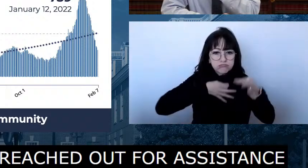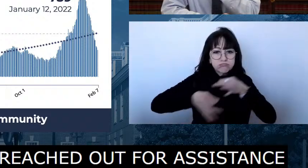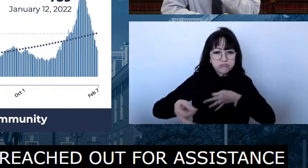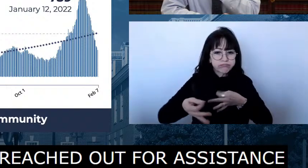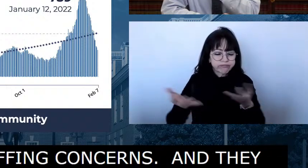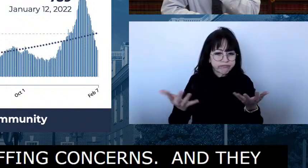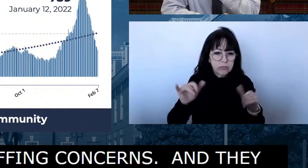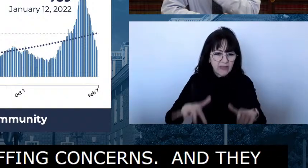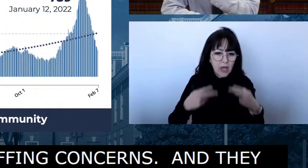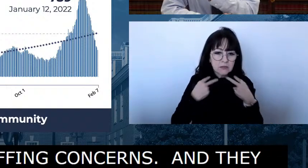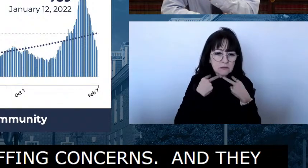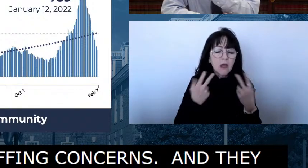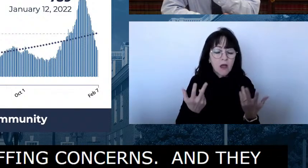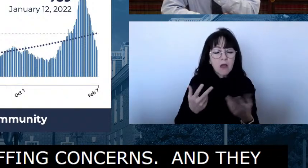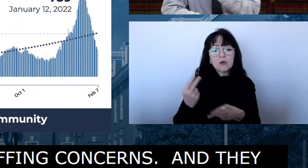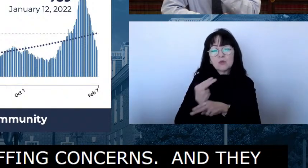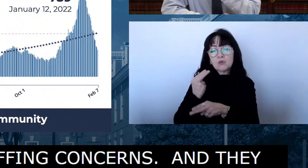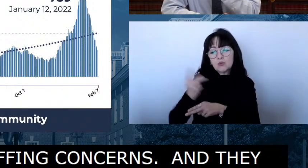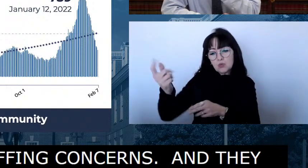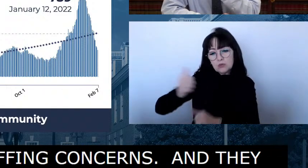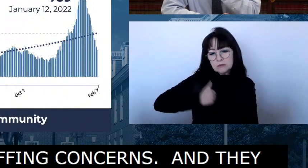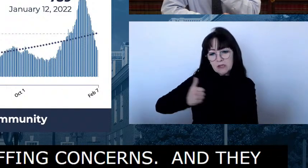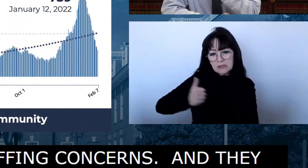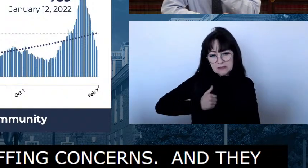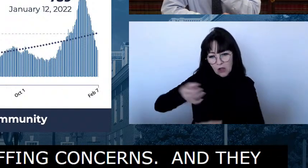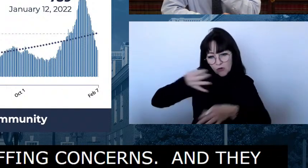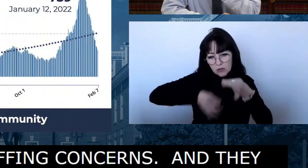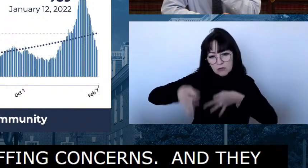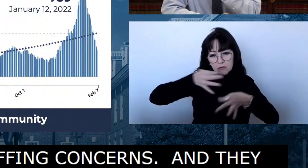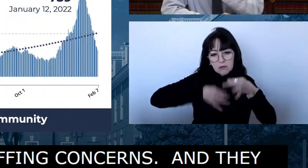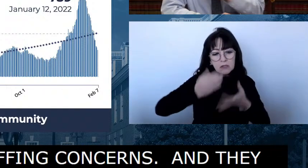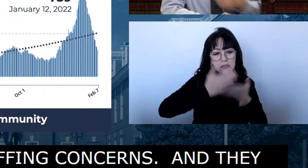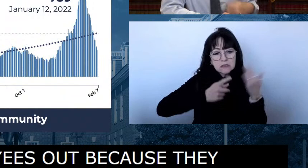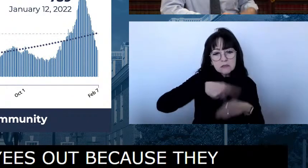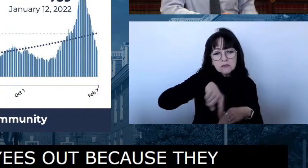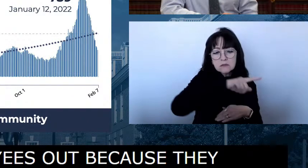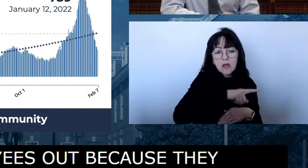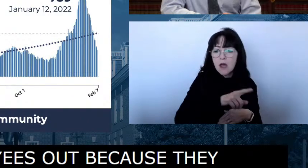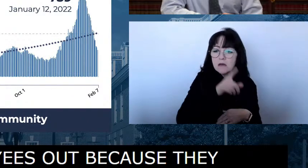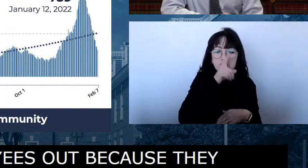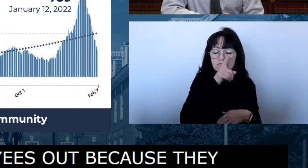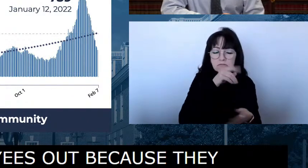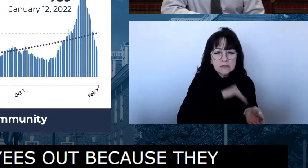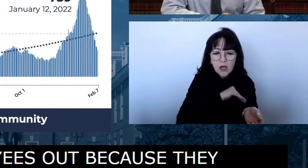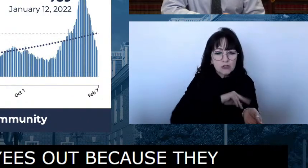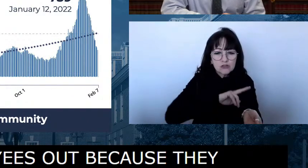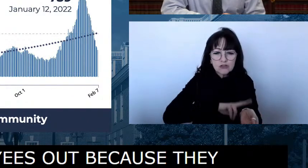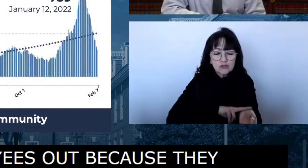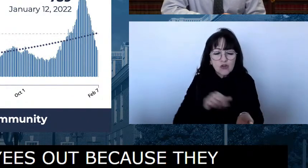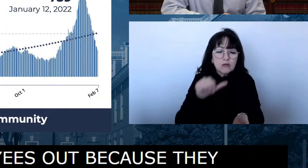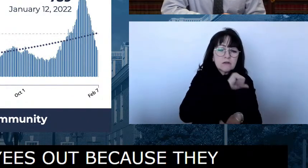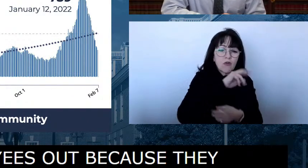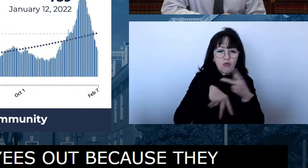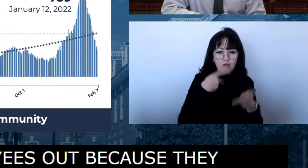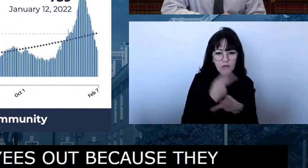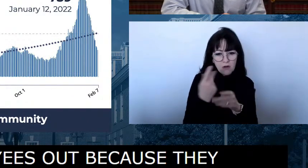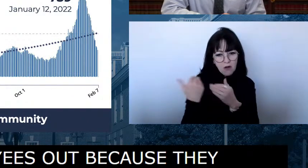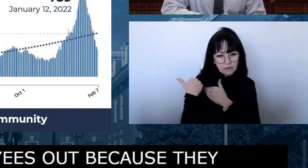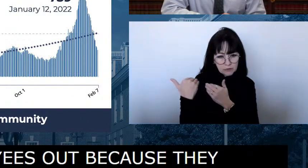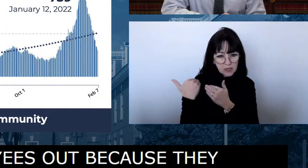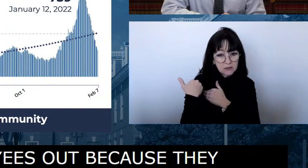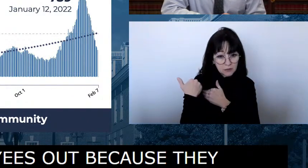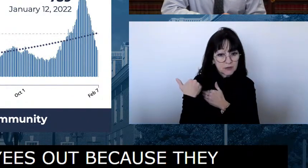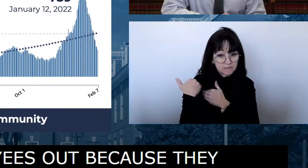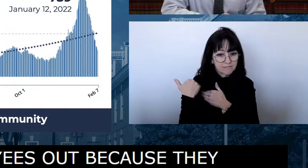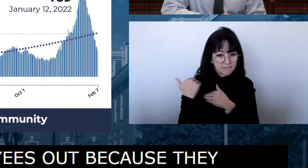bit more context there. And then, of course, the really smart thing that you and your team did was join up